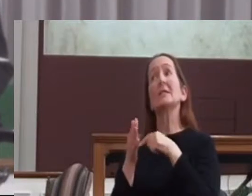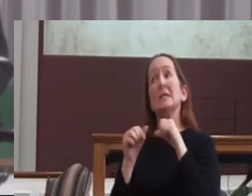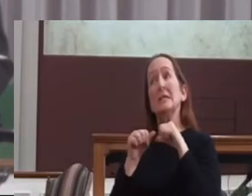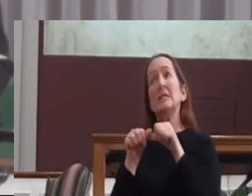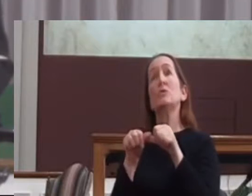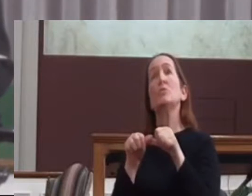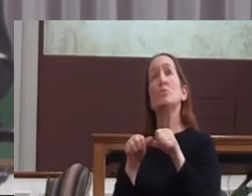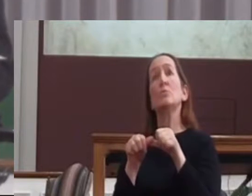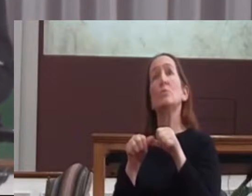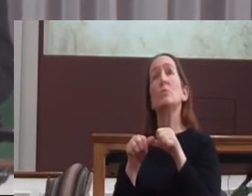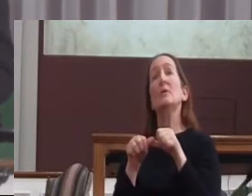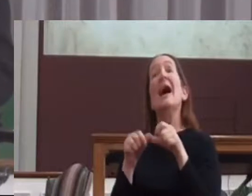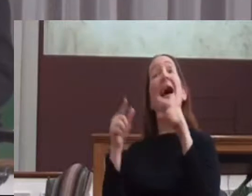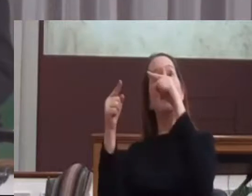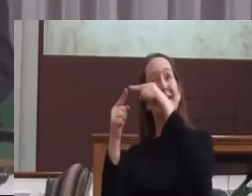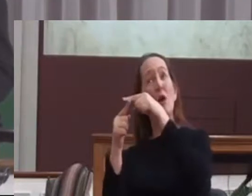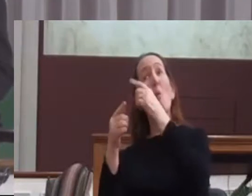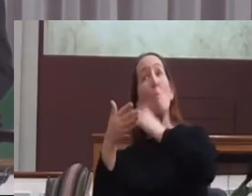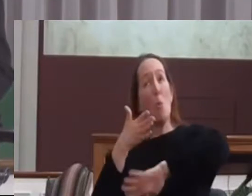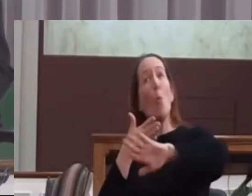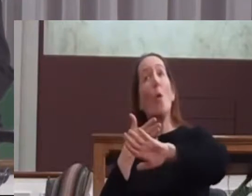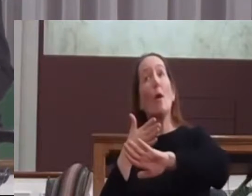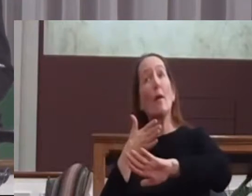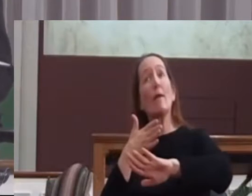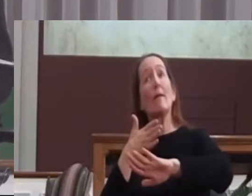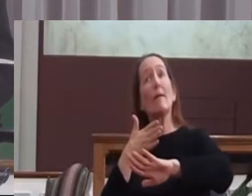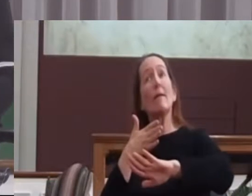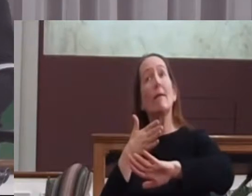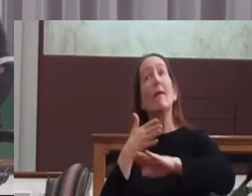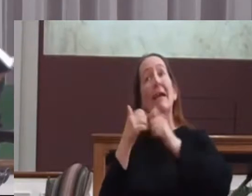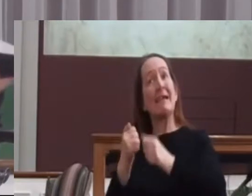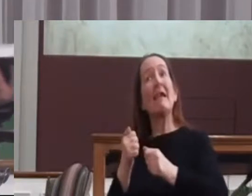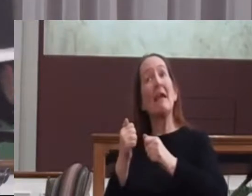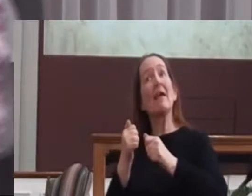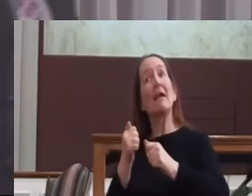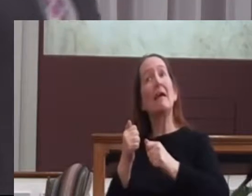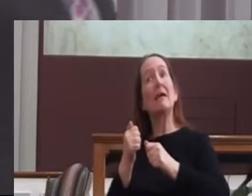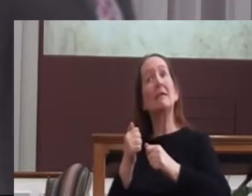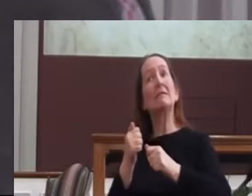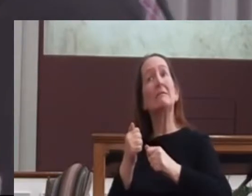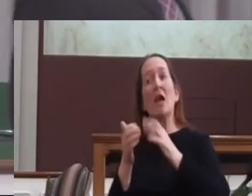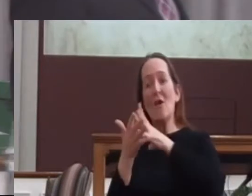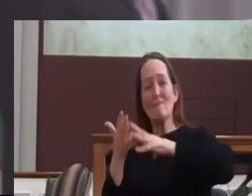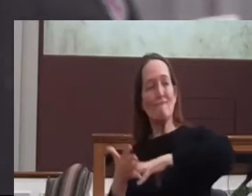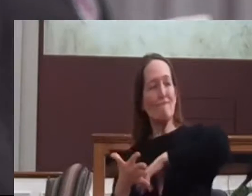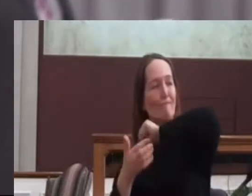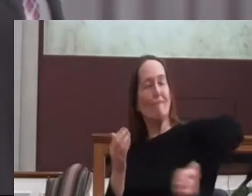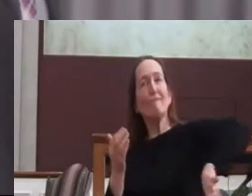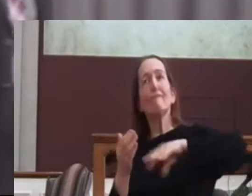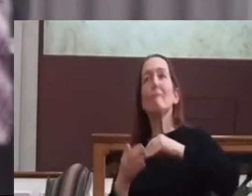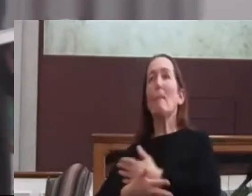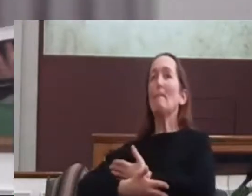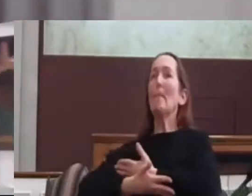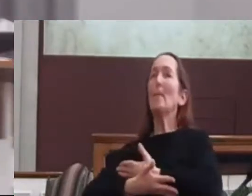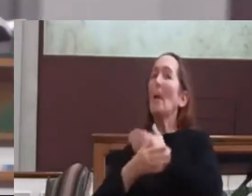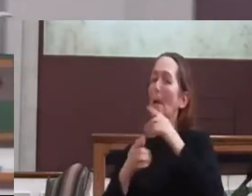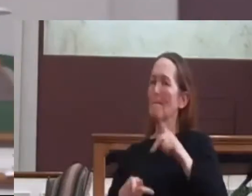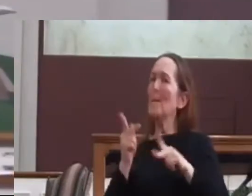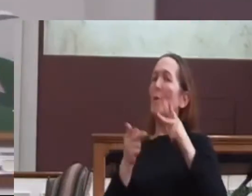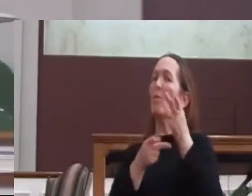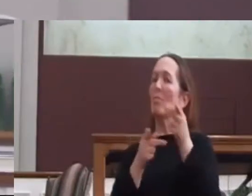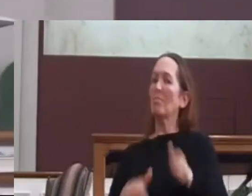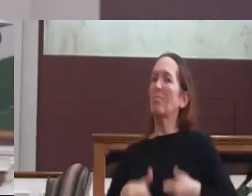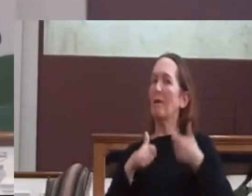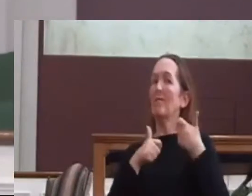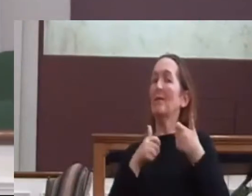who are willing to allow this practice to continue up to the time of birth? Living in our